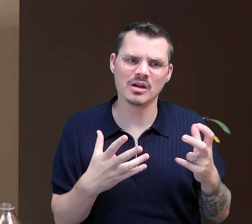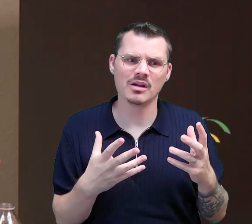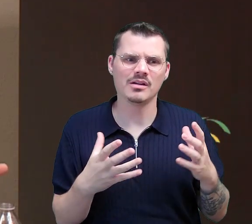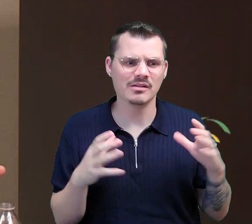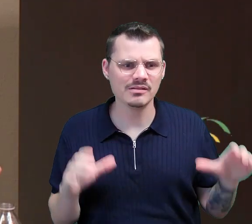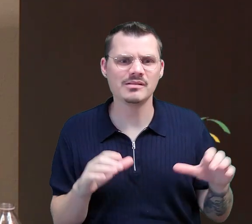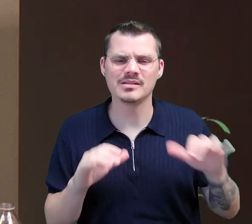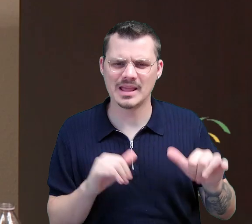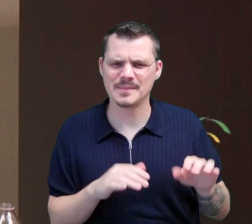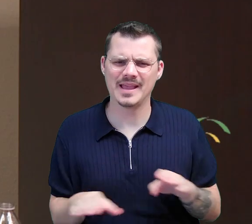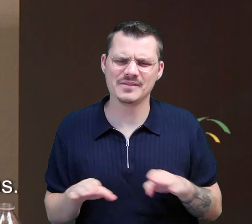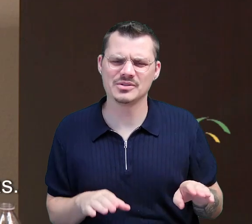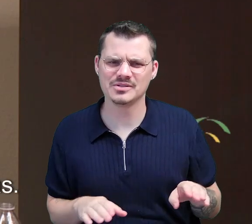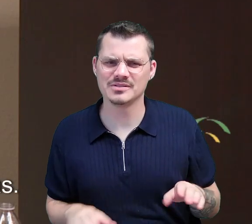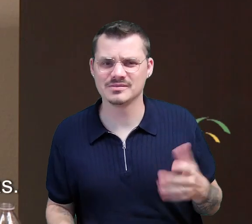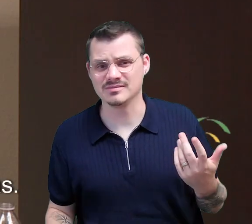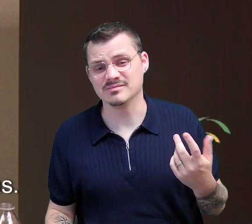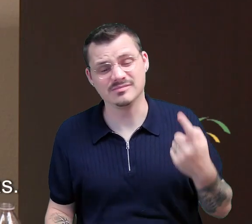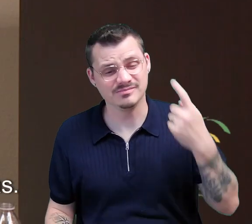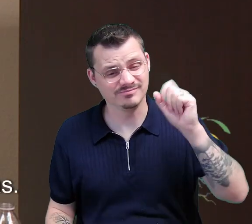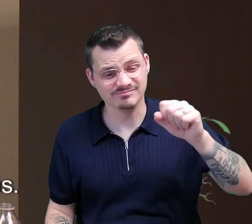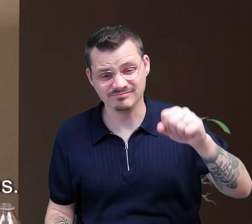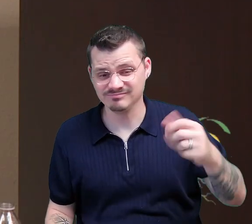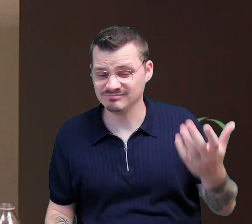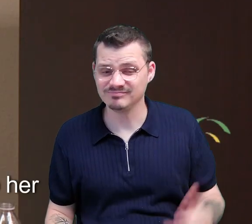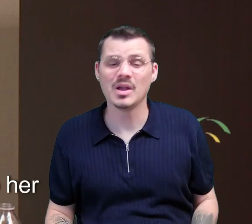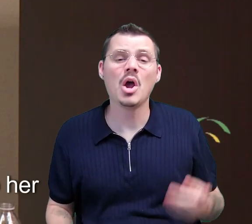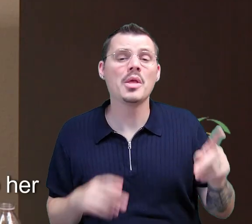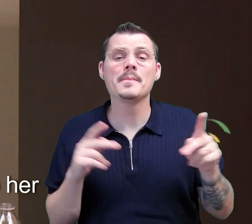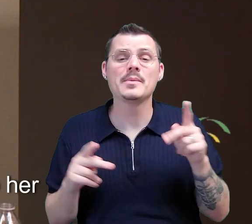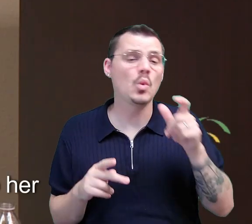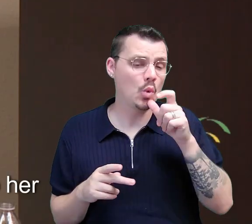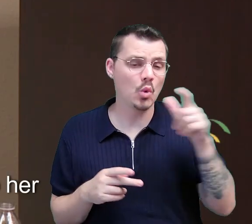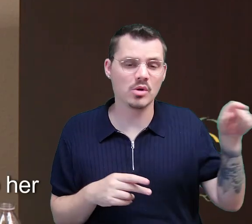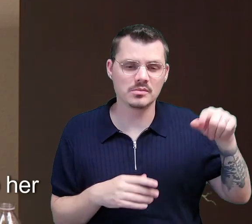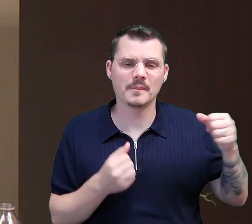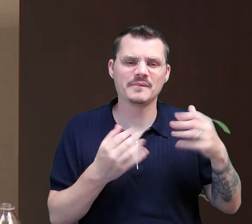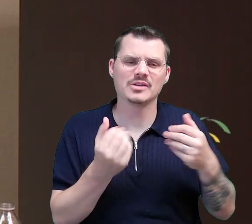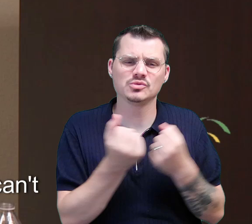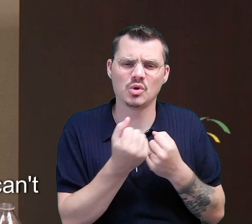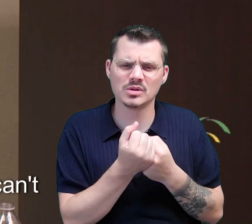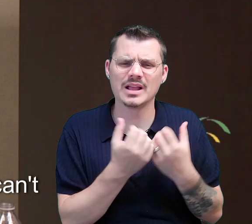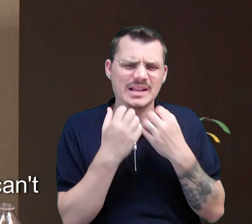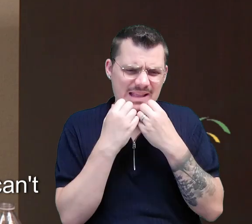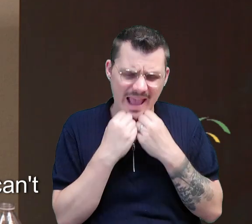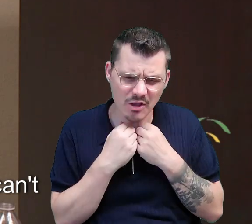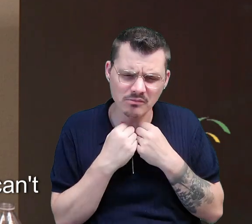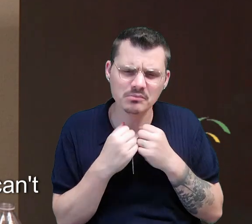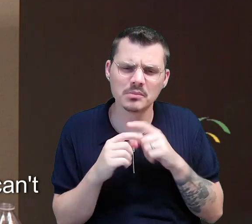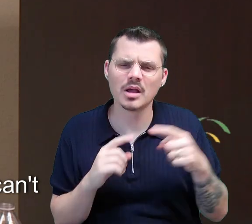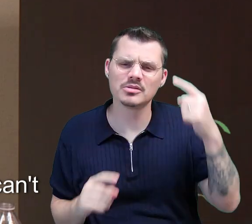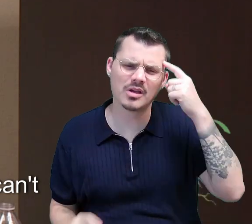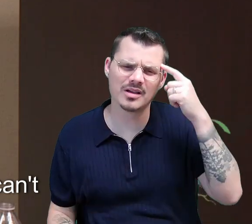to engage in the behavior? Yeah, that's pretty much what it was. Well, the people providing support to her cared very deeply